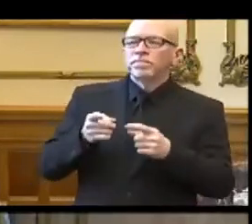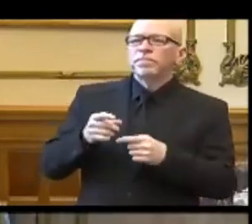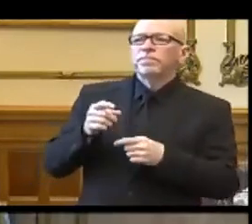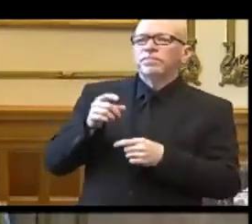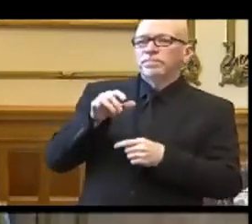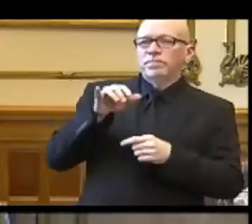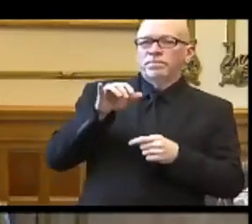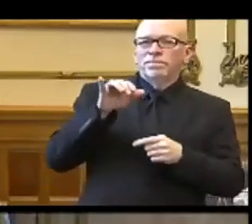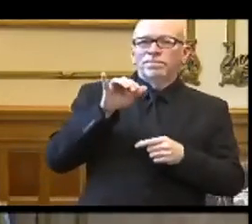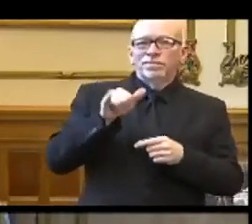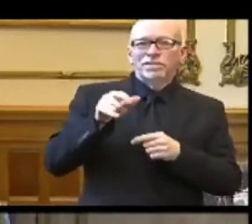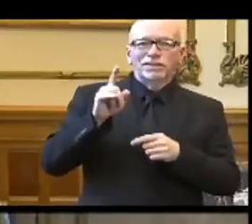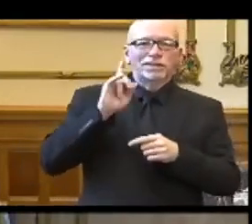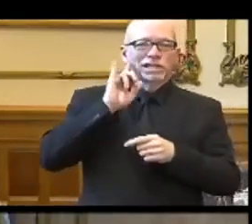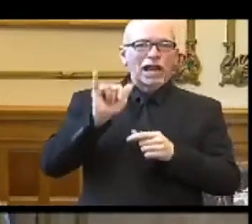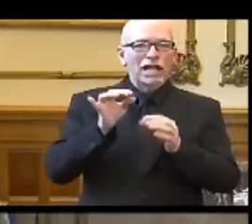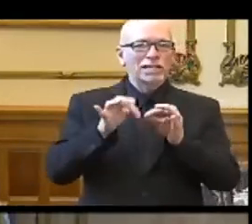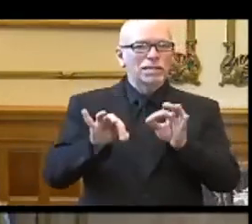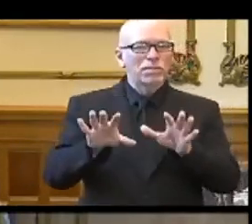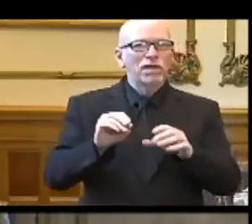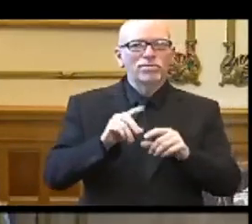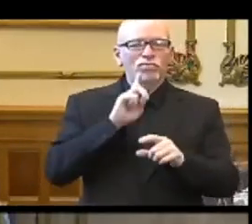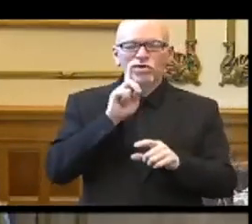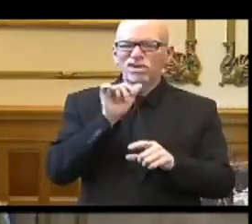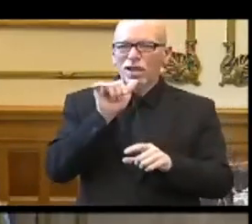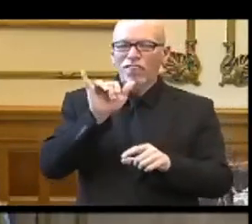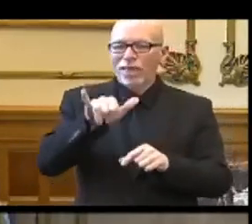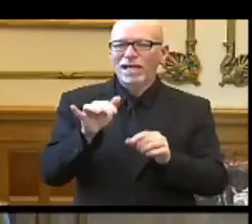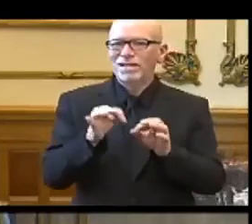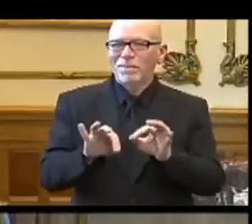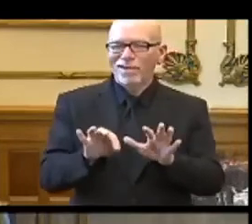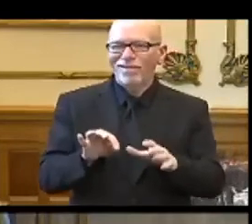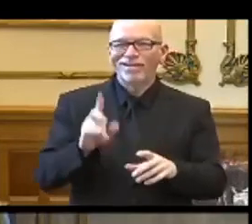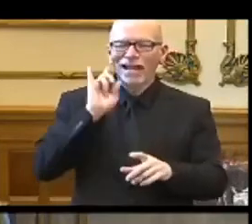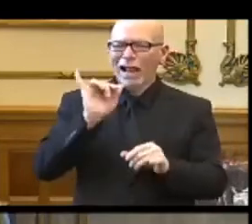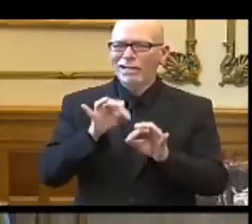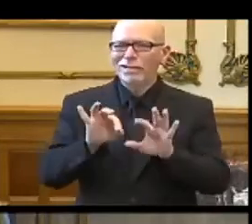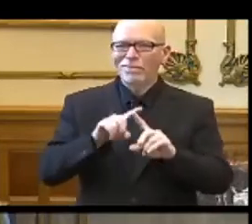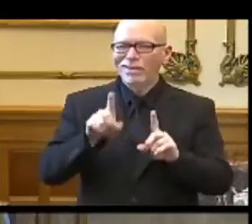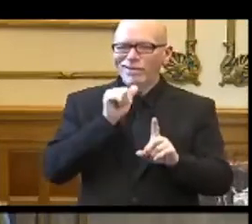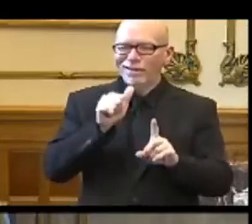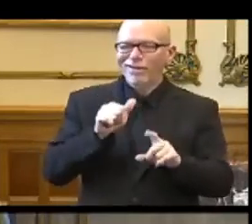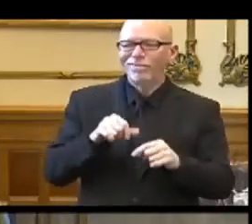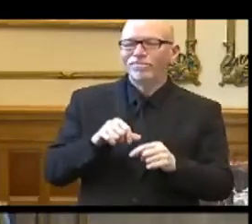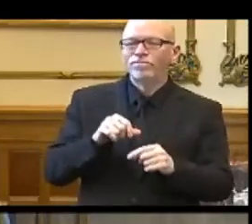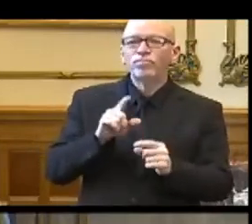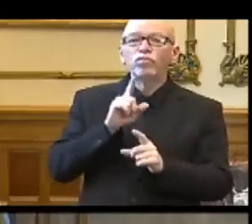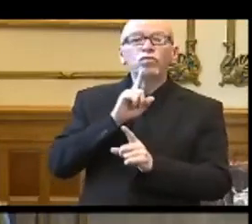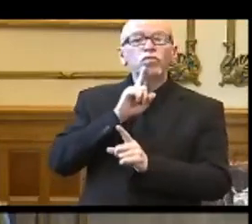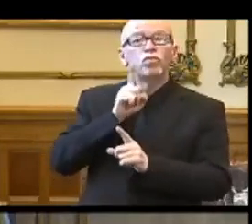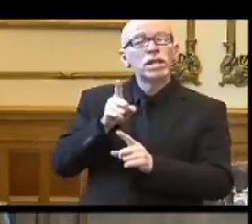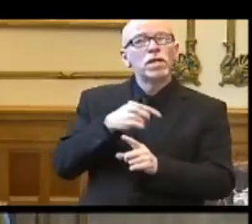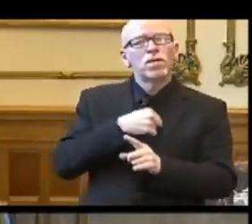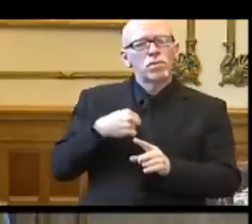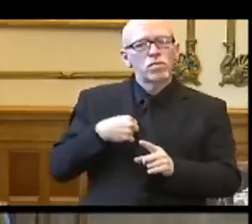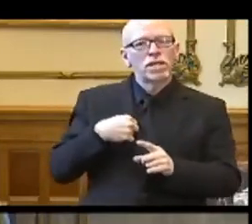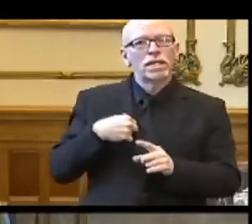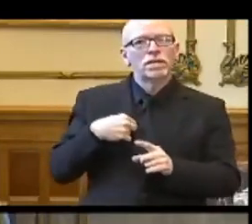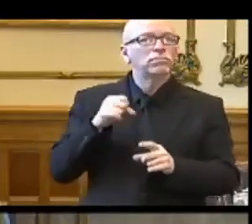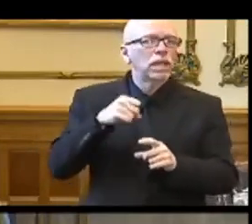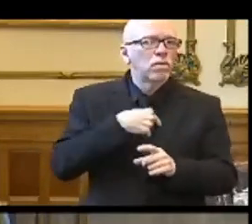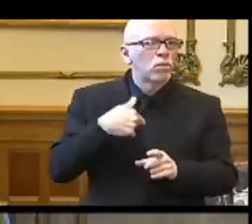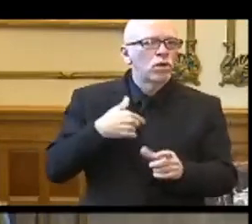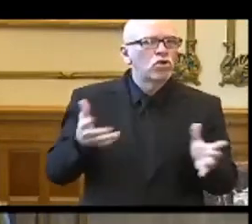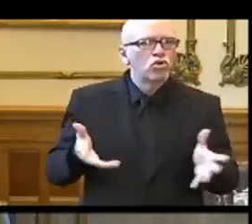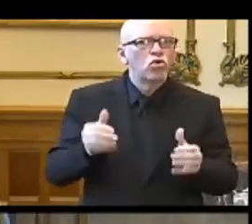that simplifies it quite a bit, and it's not quite as simple as that. But realistically, yes, we are encouraging all